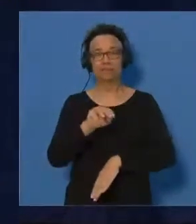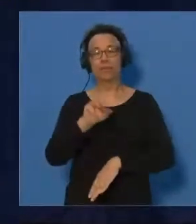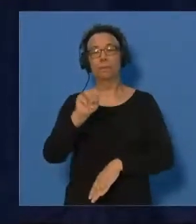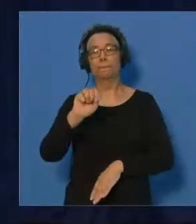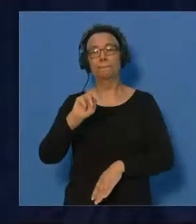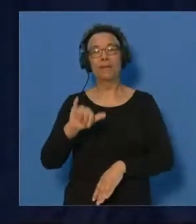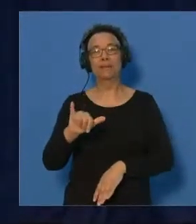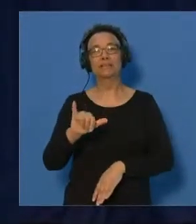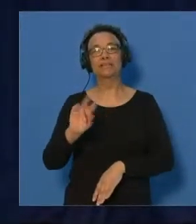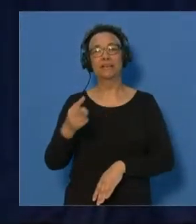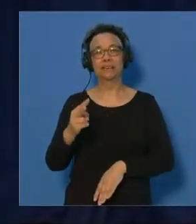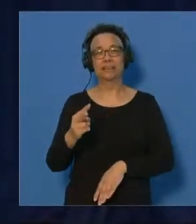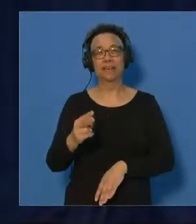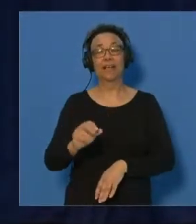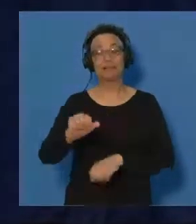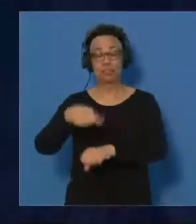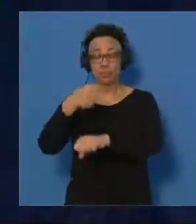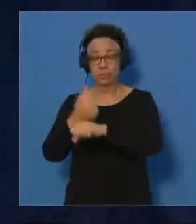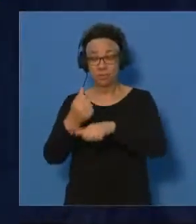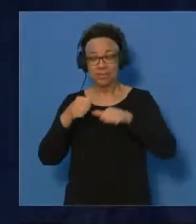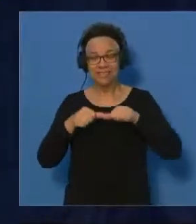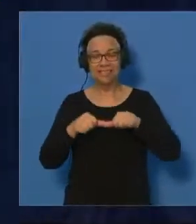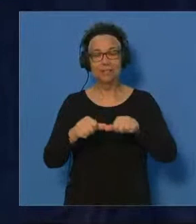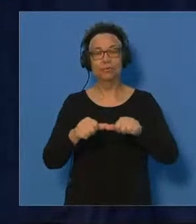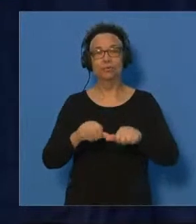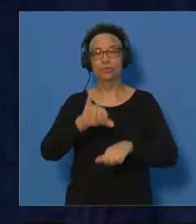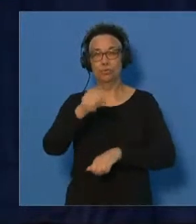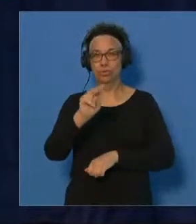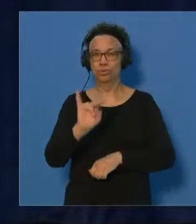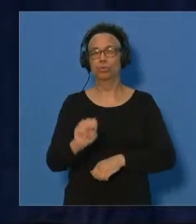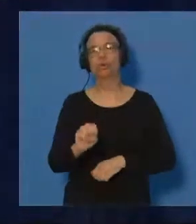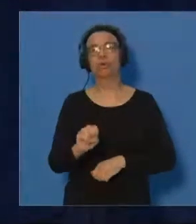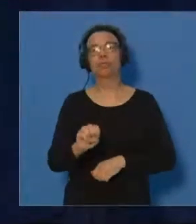of emergency order to be maintained until June 30th.